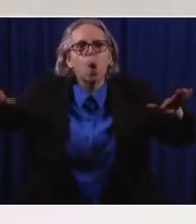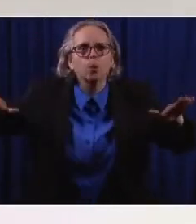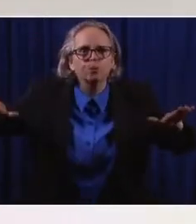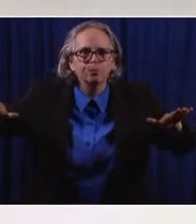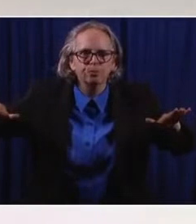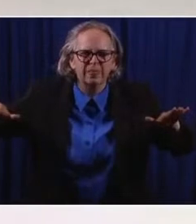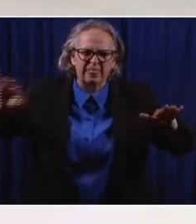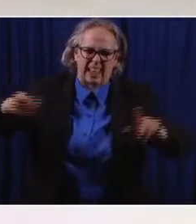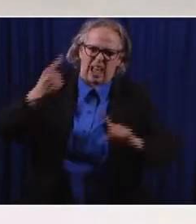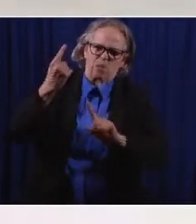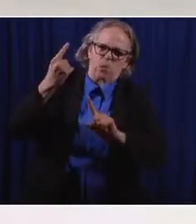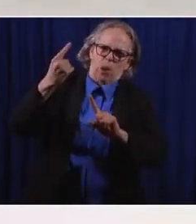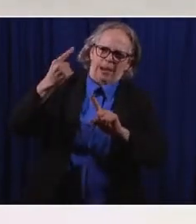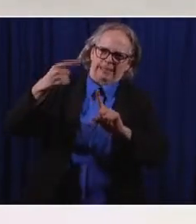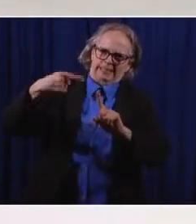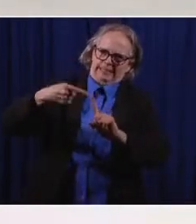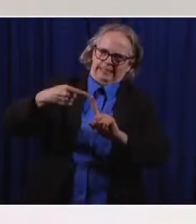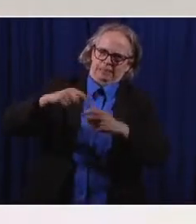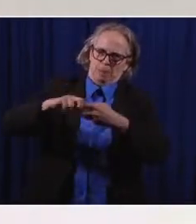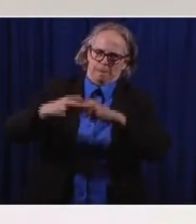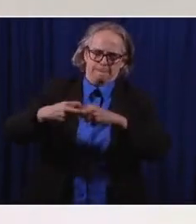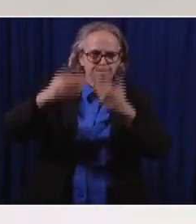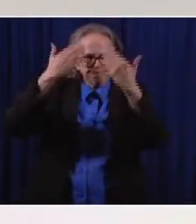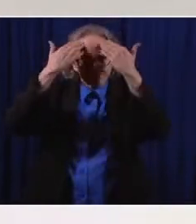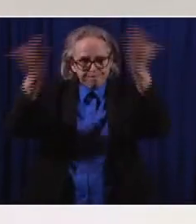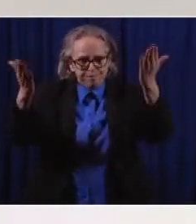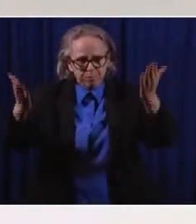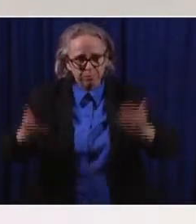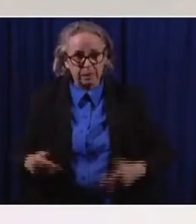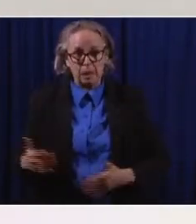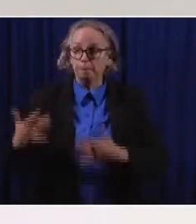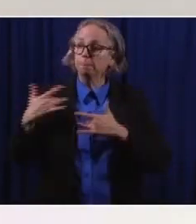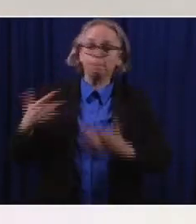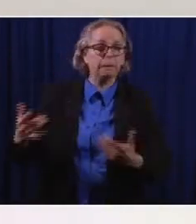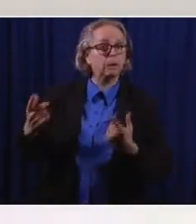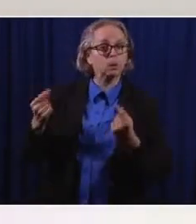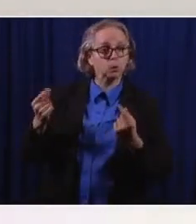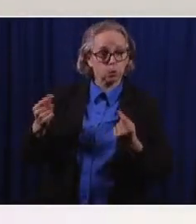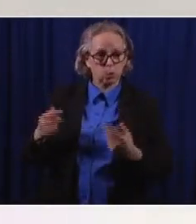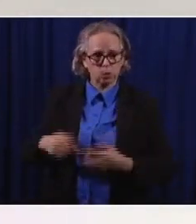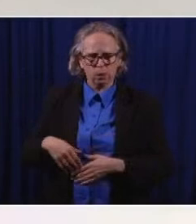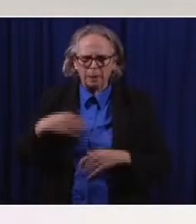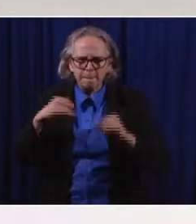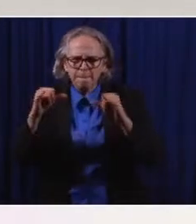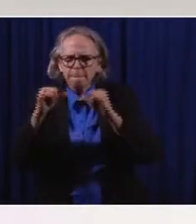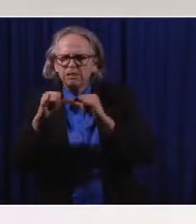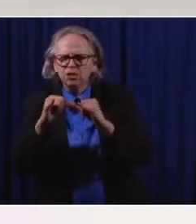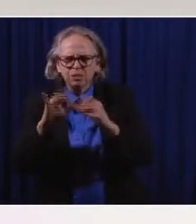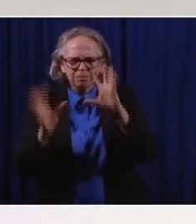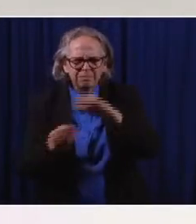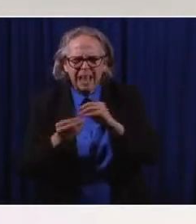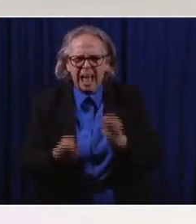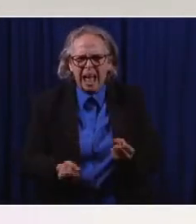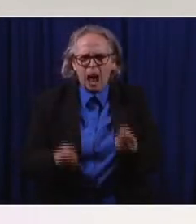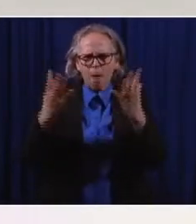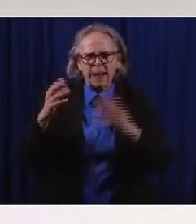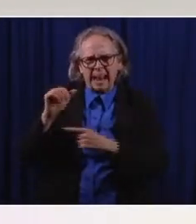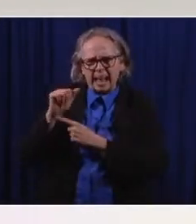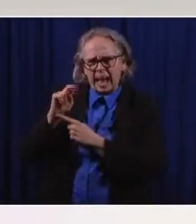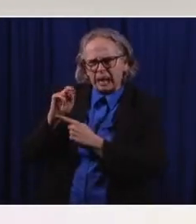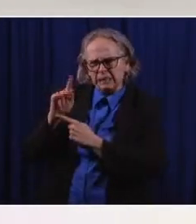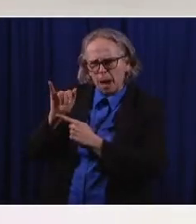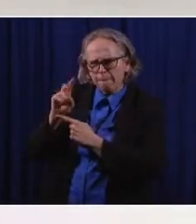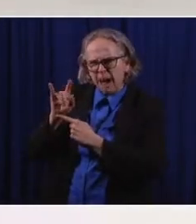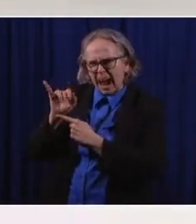protection. Similarly, what we tend to do is measure the level of antibodies in people's blood, but maybe what we should be measuring instead is